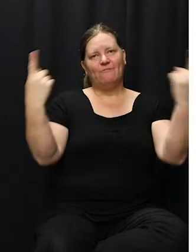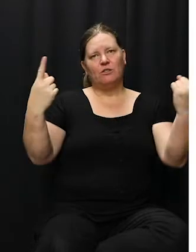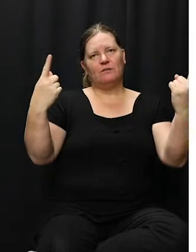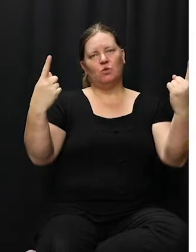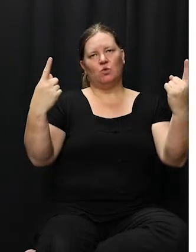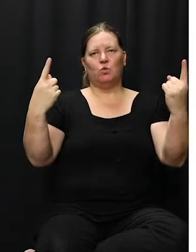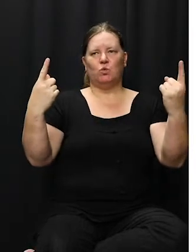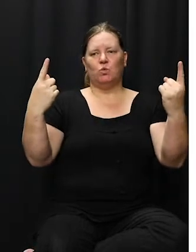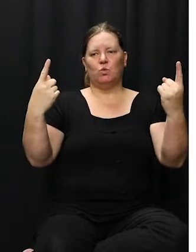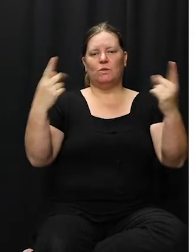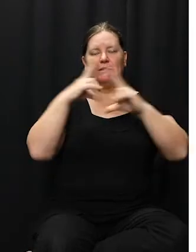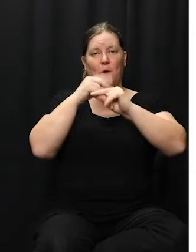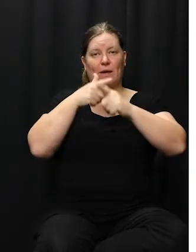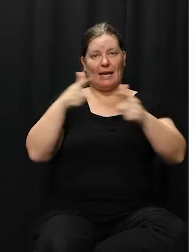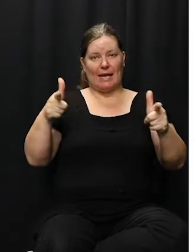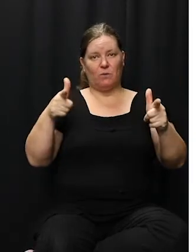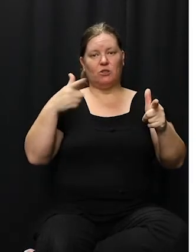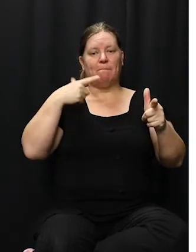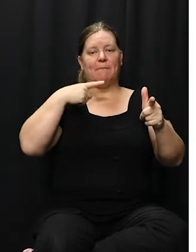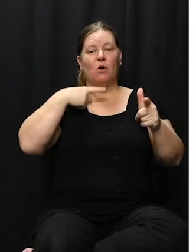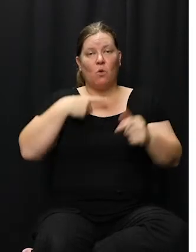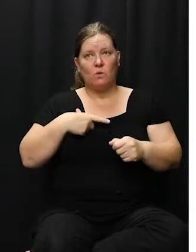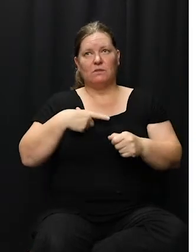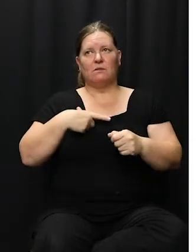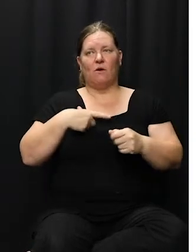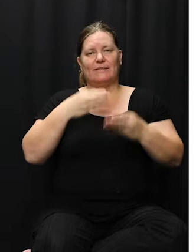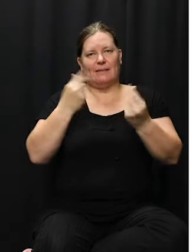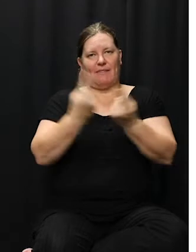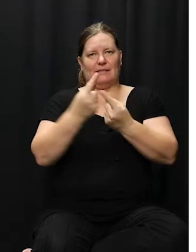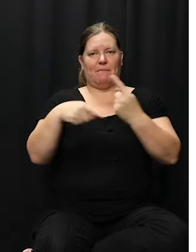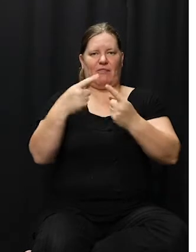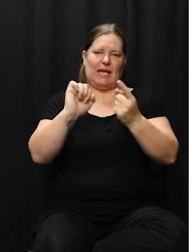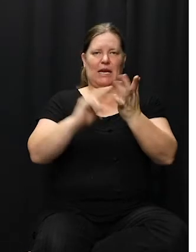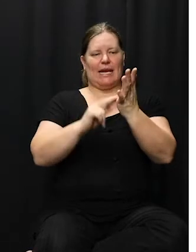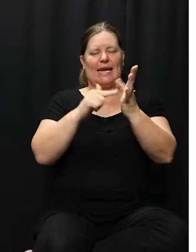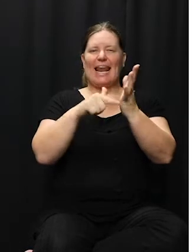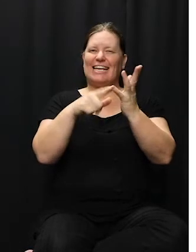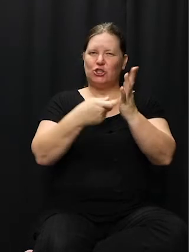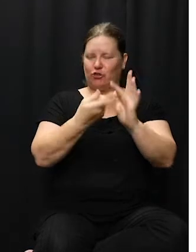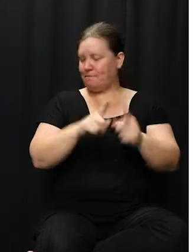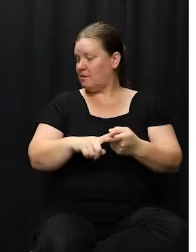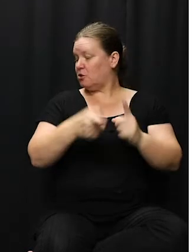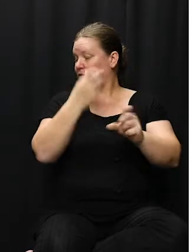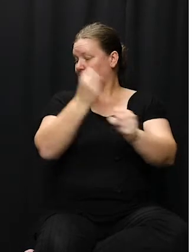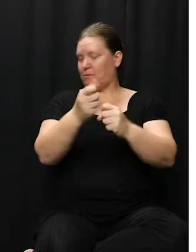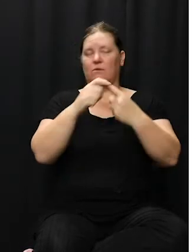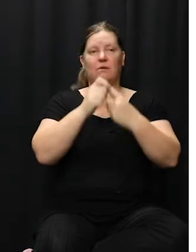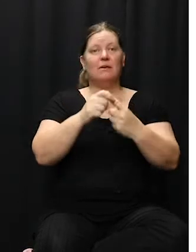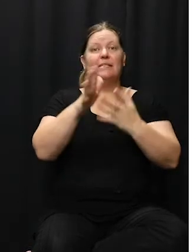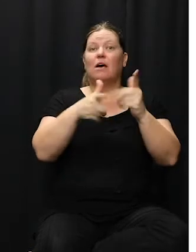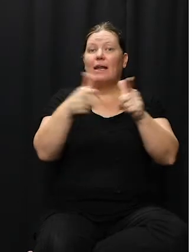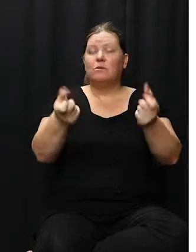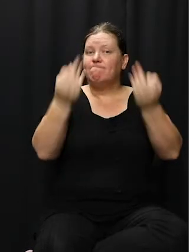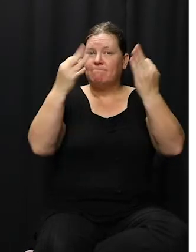Sign languages are very different to spoken languages. There are some things about their nature that's very different. Now, one of the things is they don't have a written